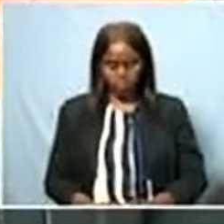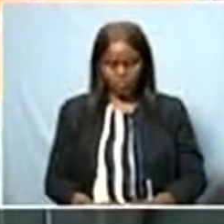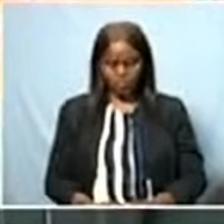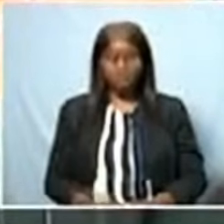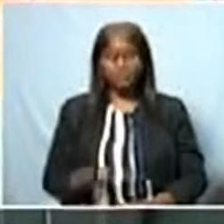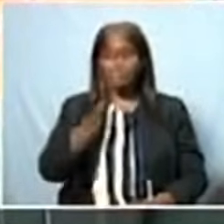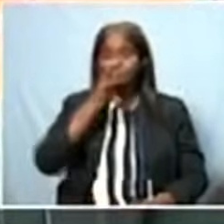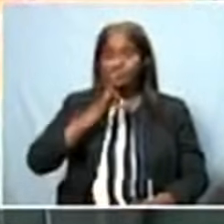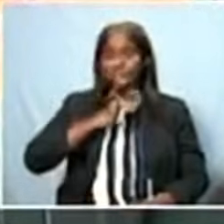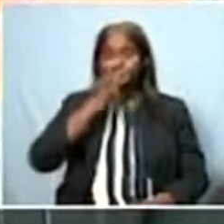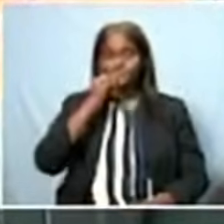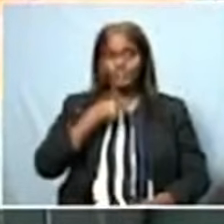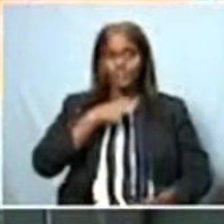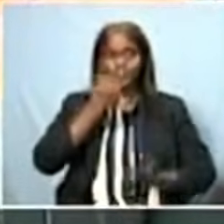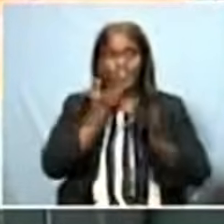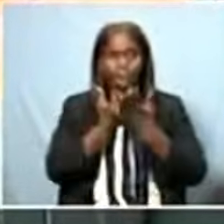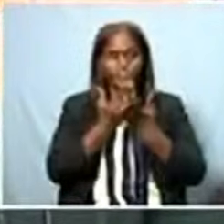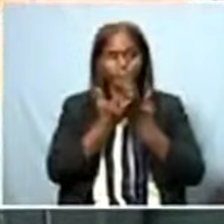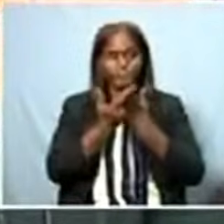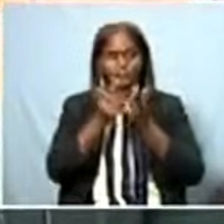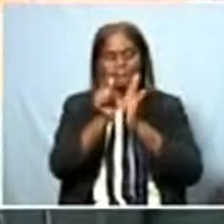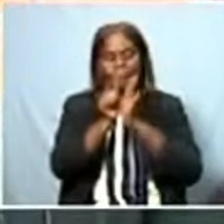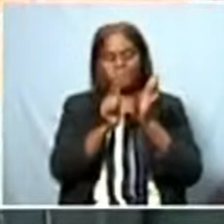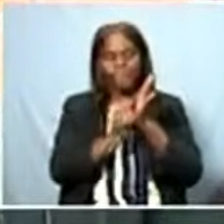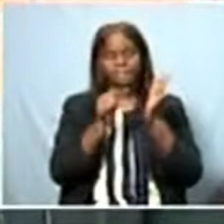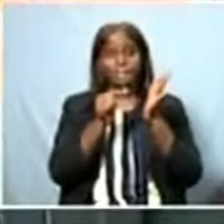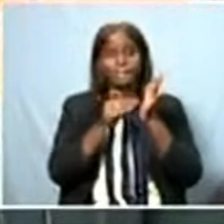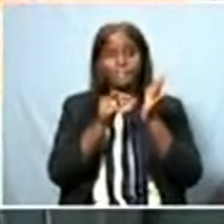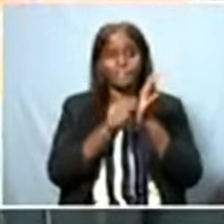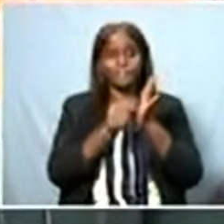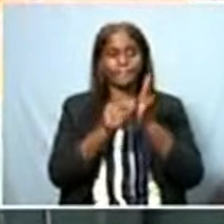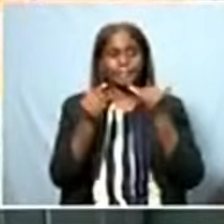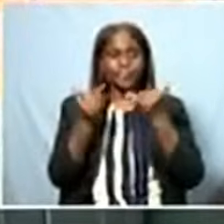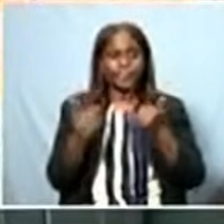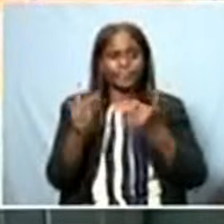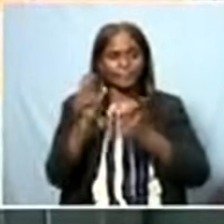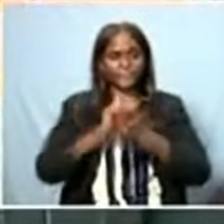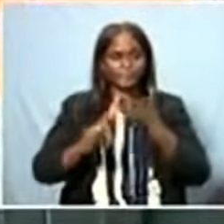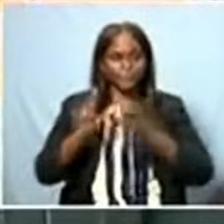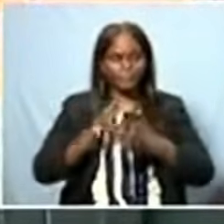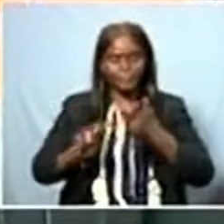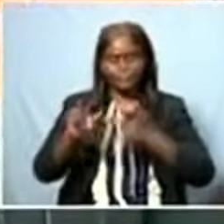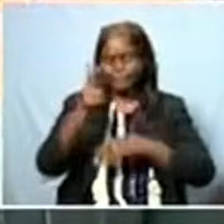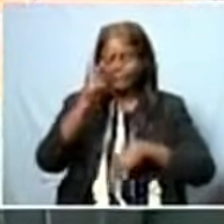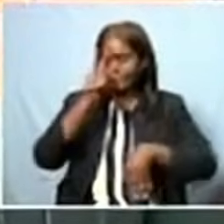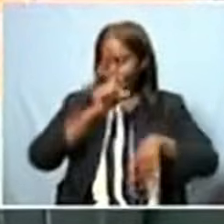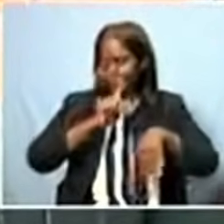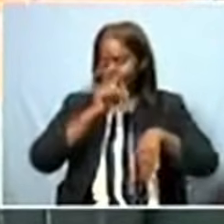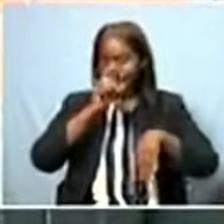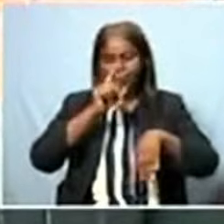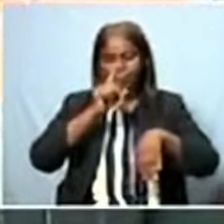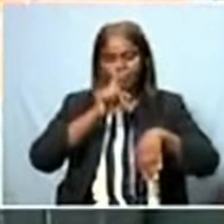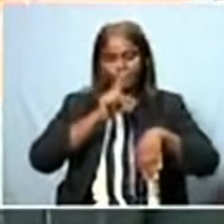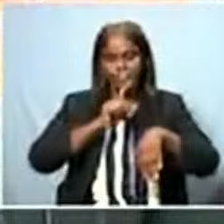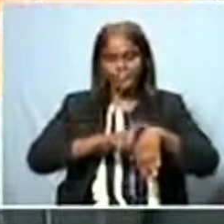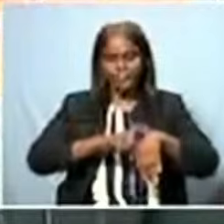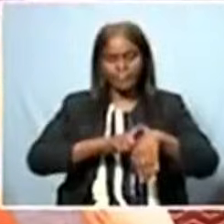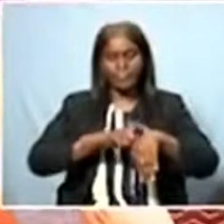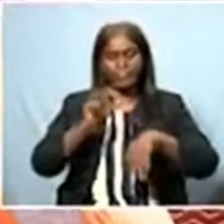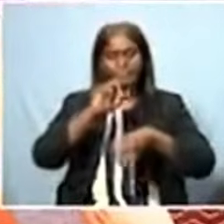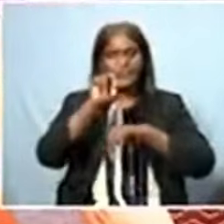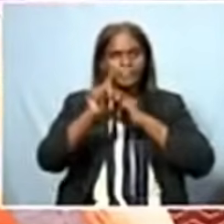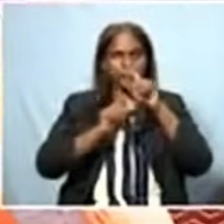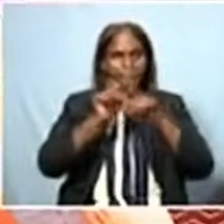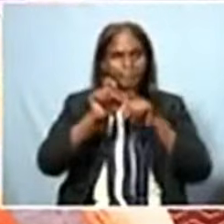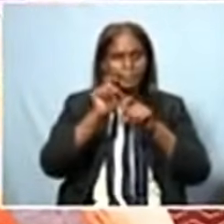Madam Speaker, I beg to move that the bill be now read the third time. The question